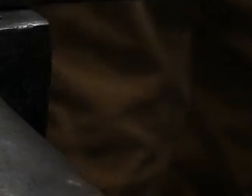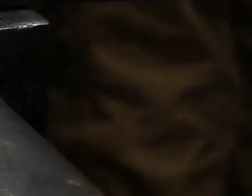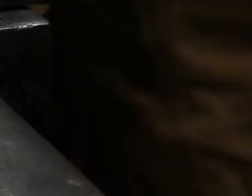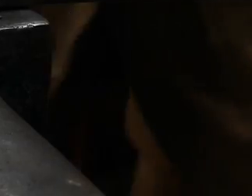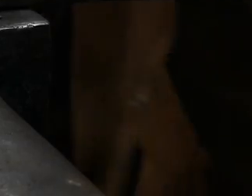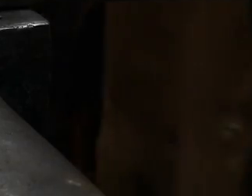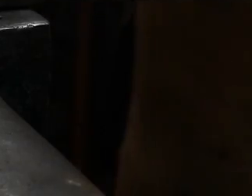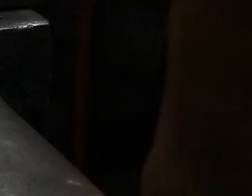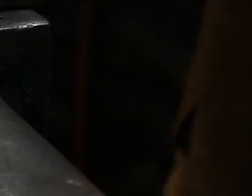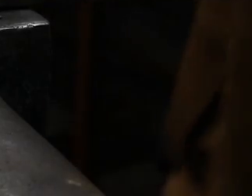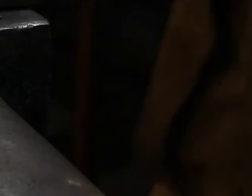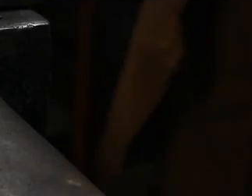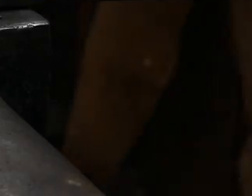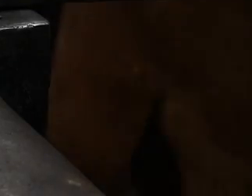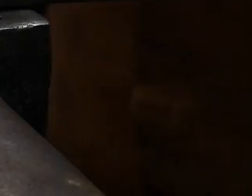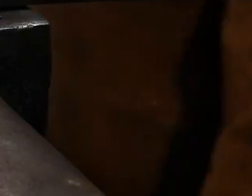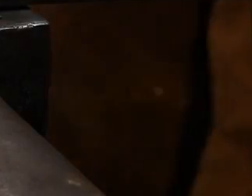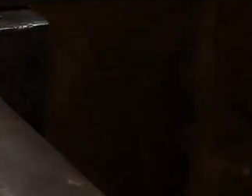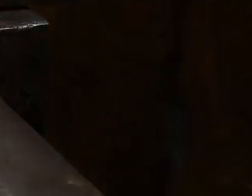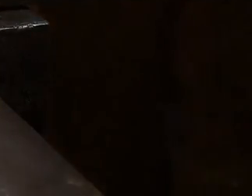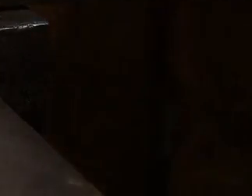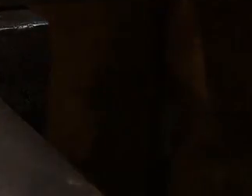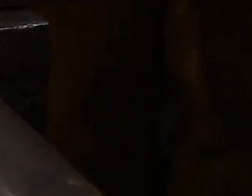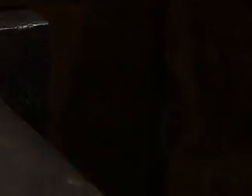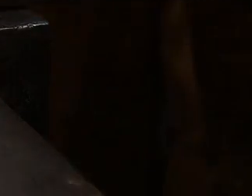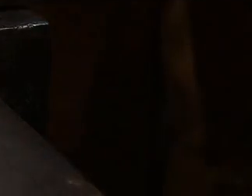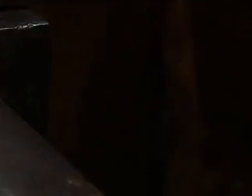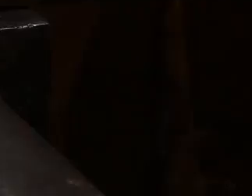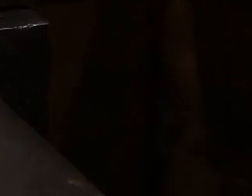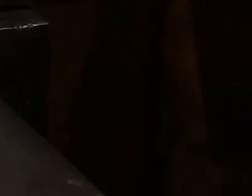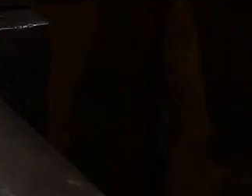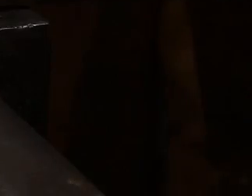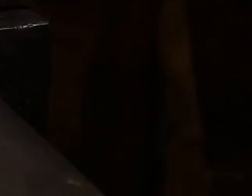Okay. I'm gonna give this thing a few more pops before I cut it off.